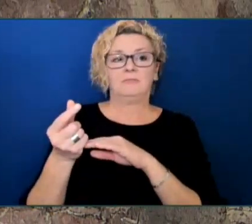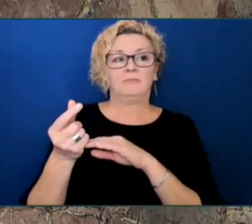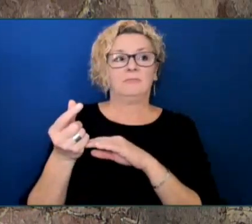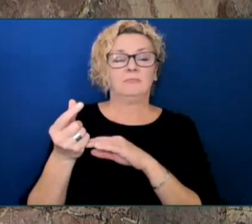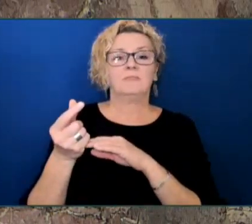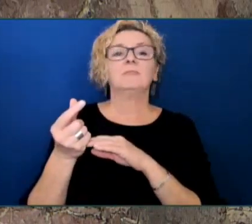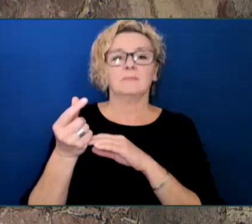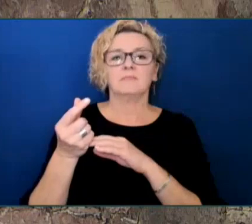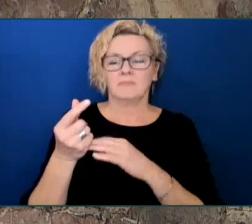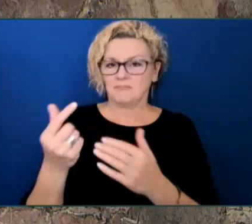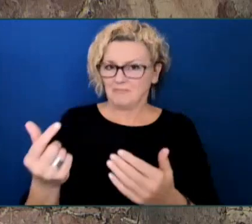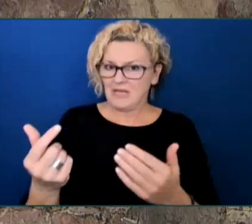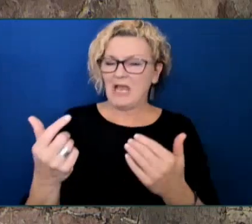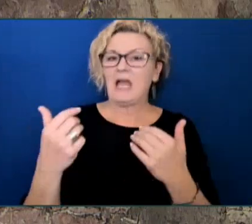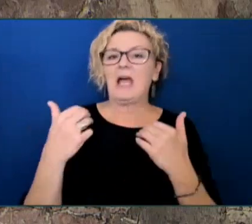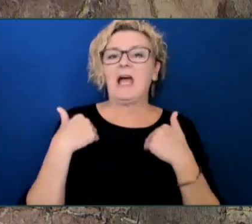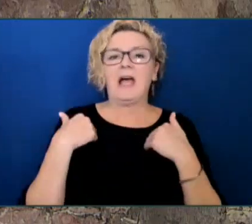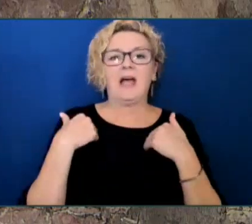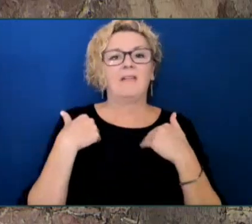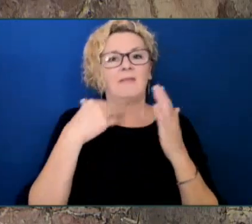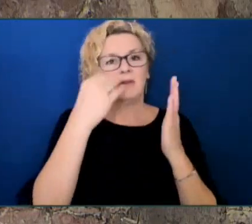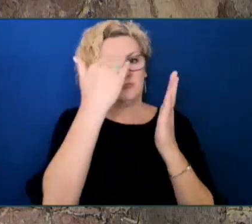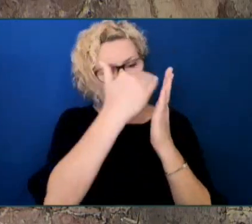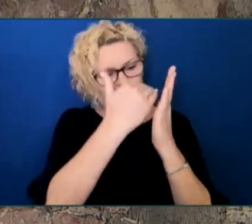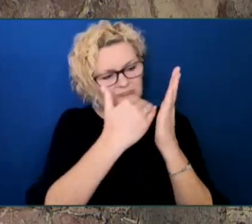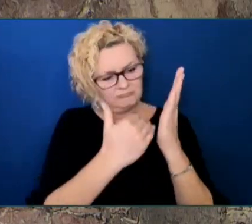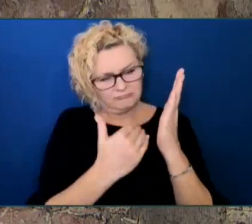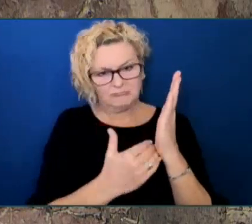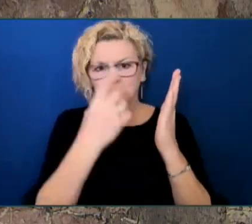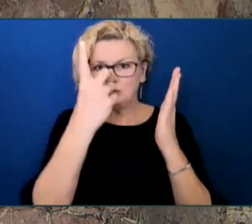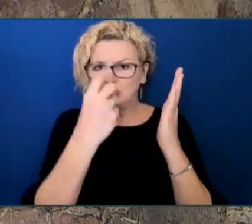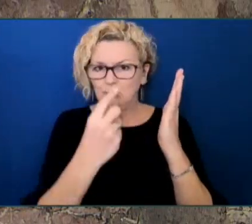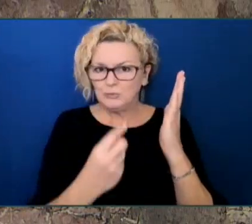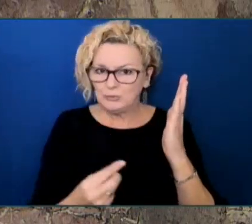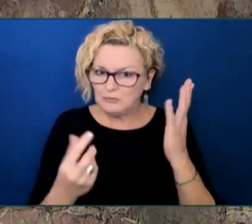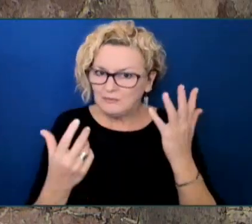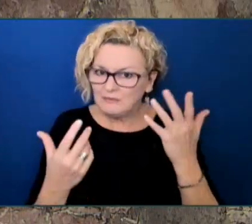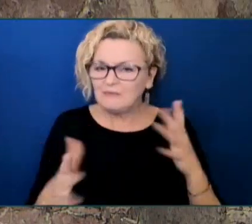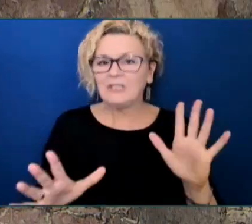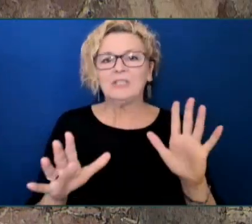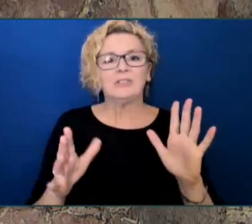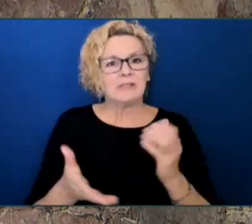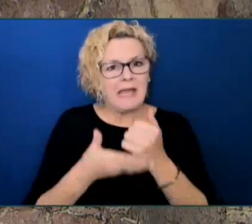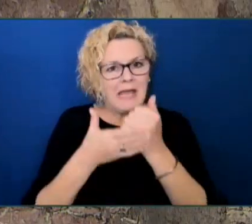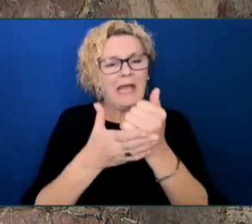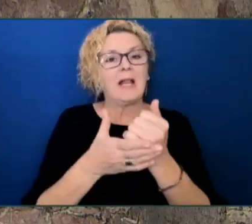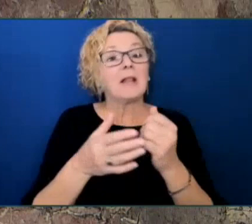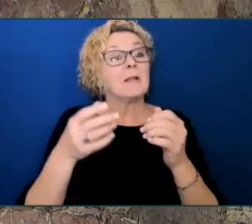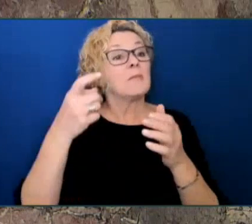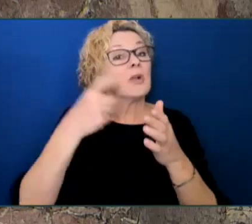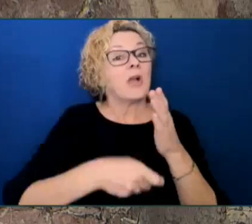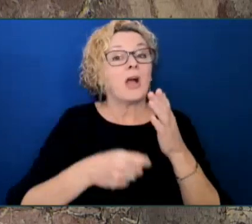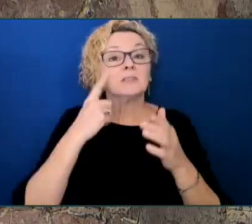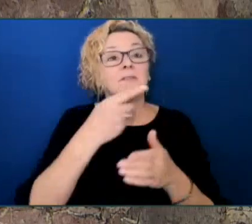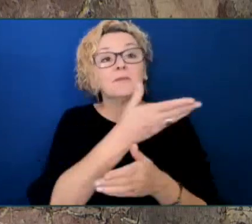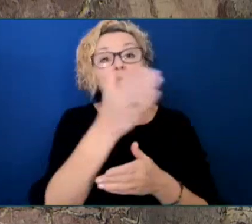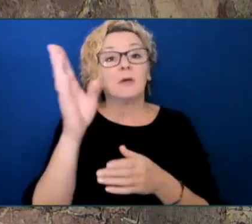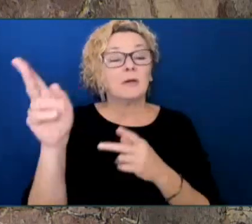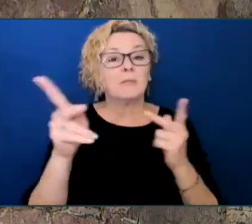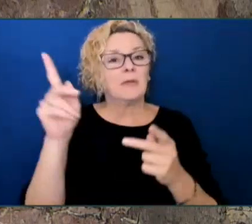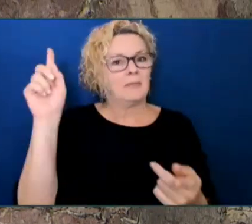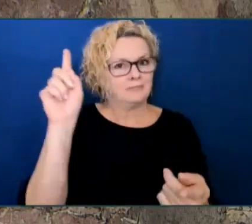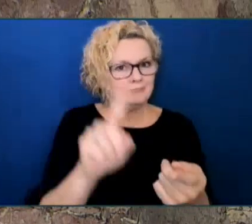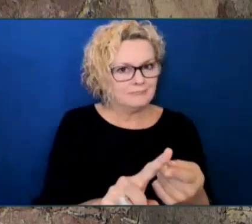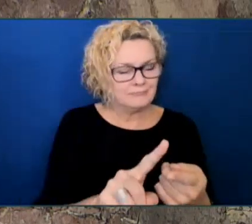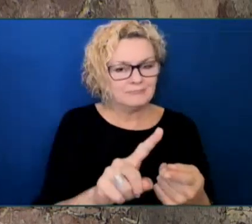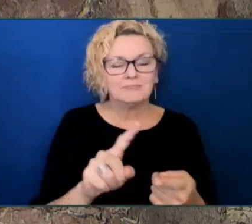list of measures to reduce costs for British Columbians, including an expanded climate action tax credit